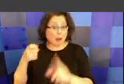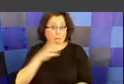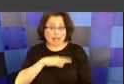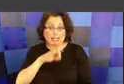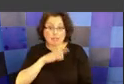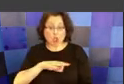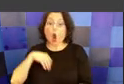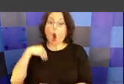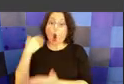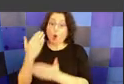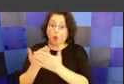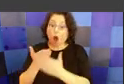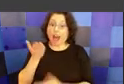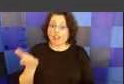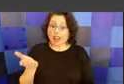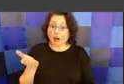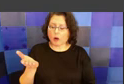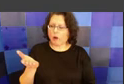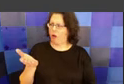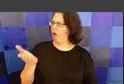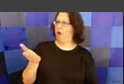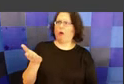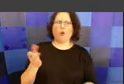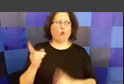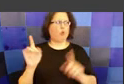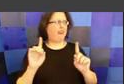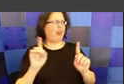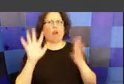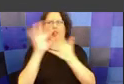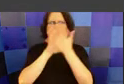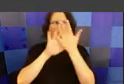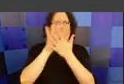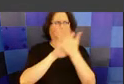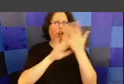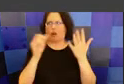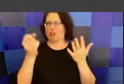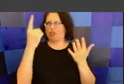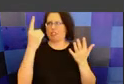the steps that lead to Mount Washington?